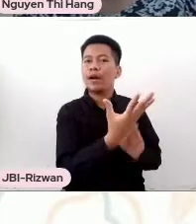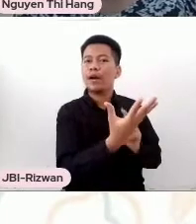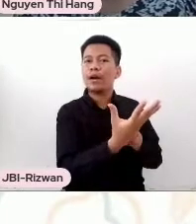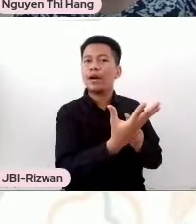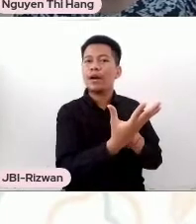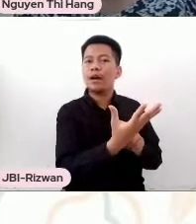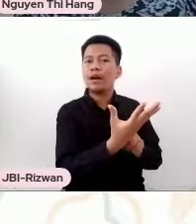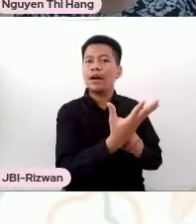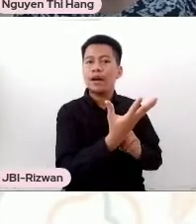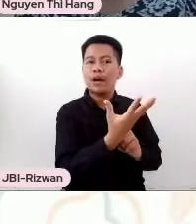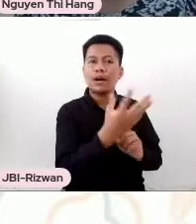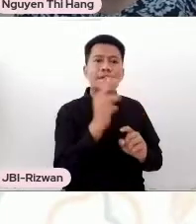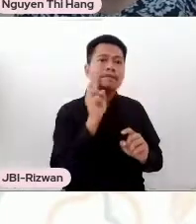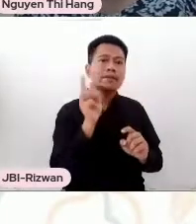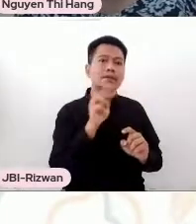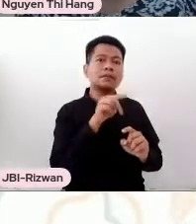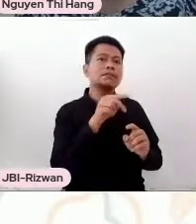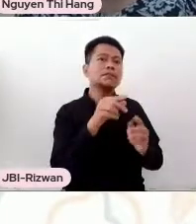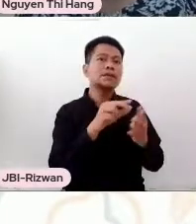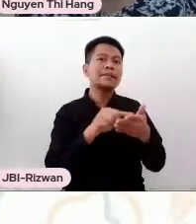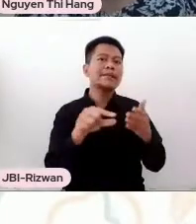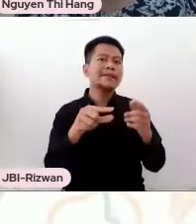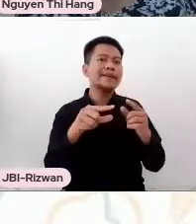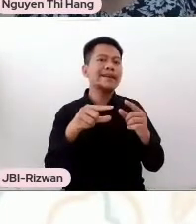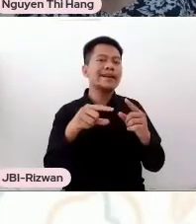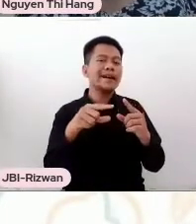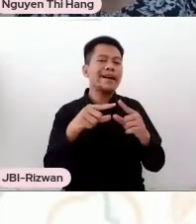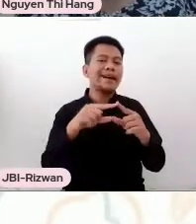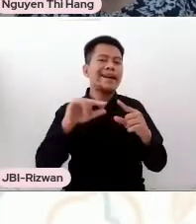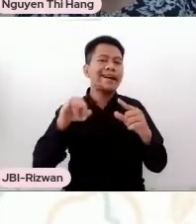of miracle because, you know, Vietnam